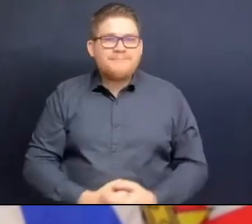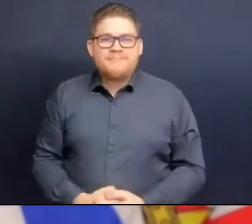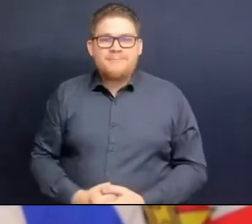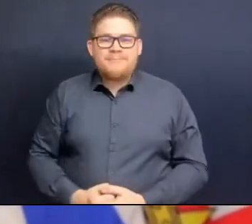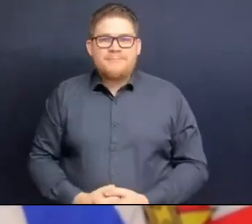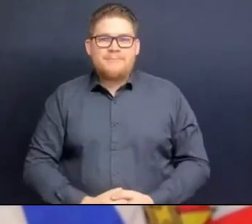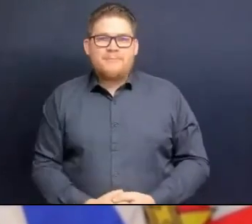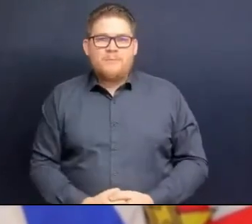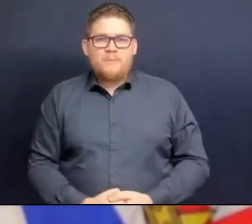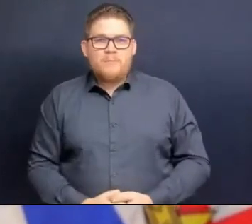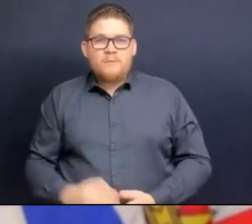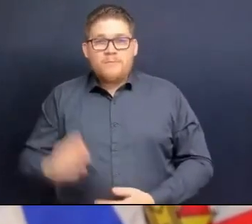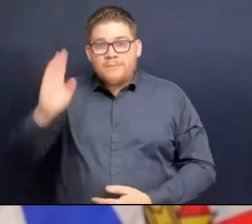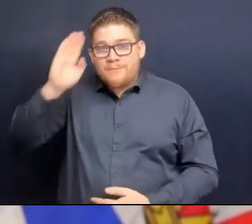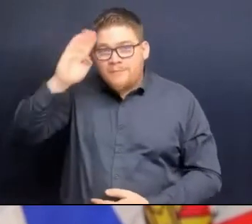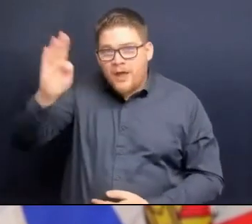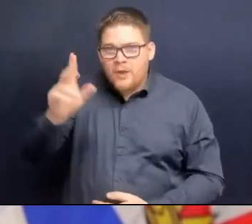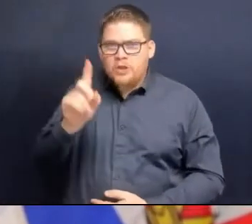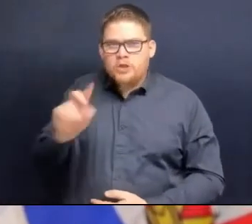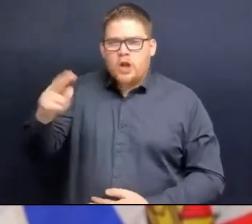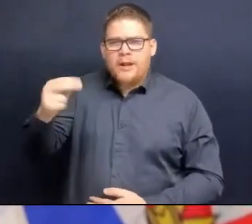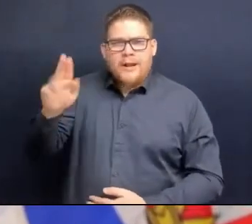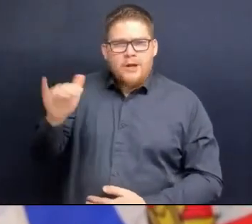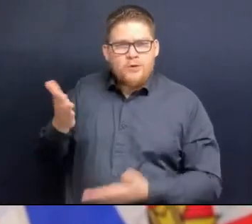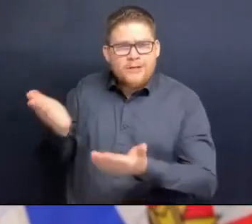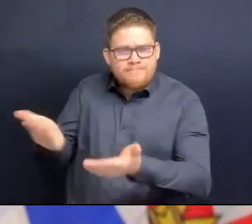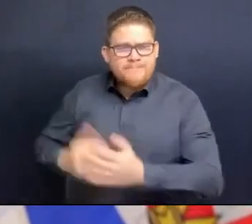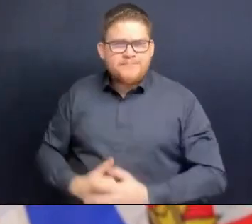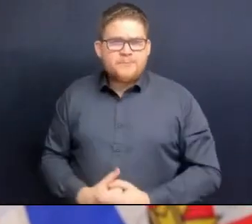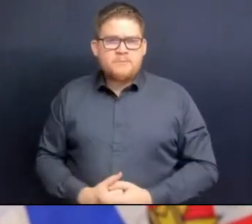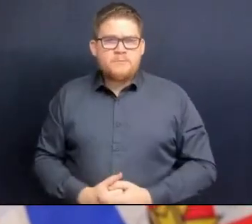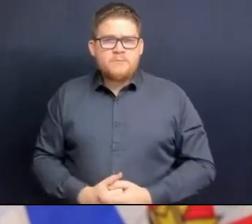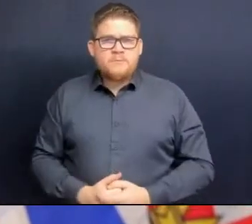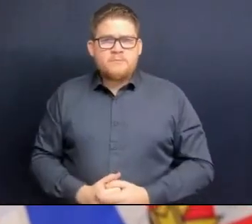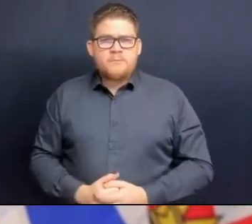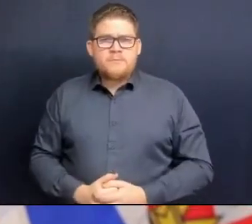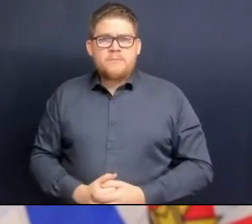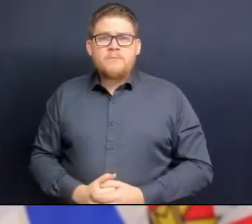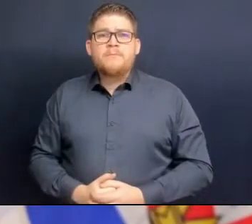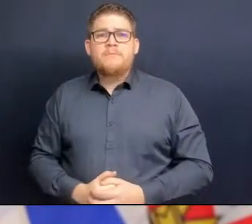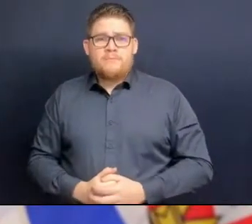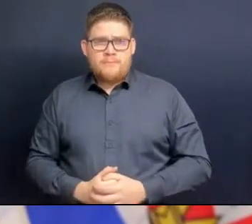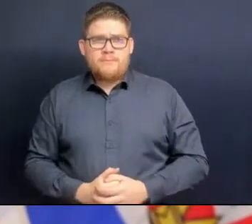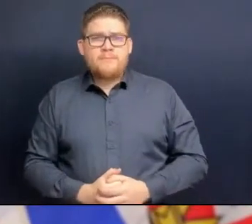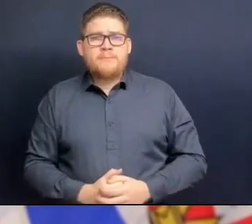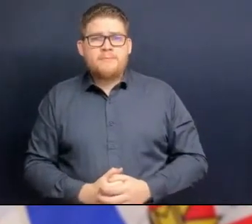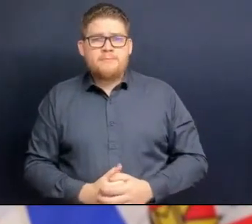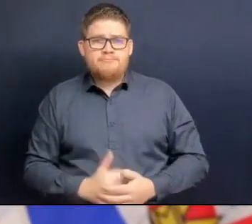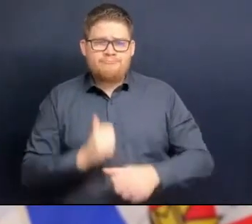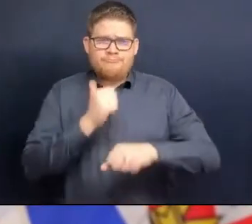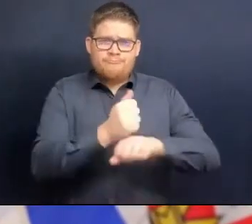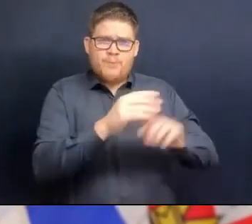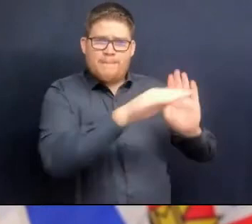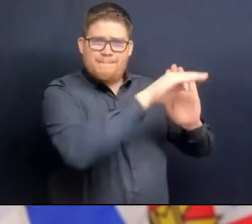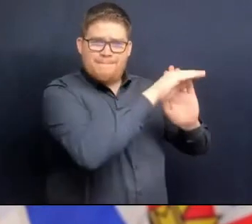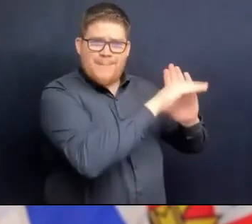Good day, Dr. Henry. These vaccination mandates for medical professionals, when you